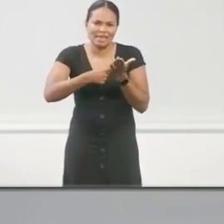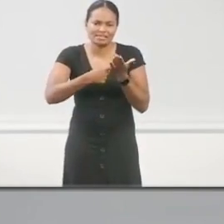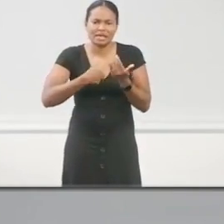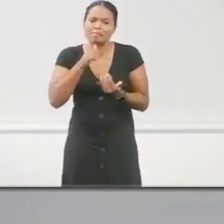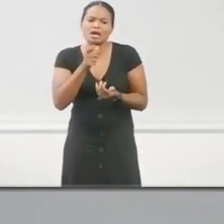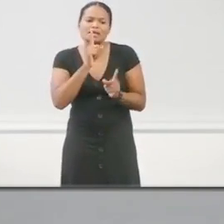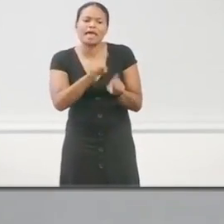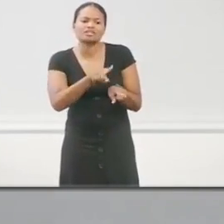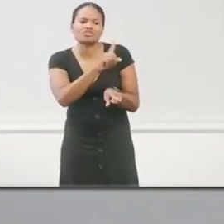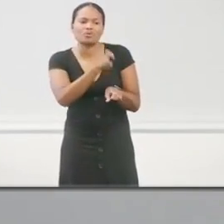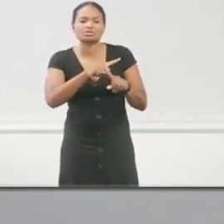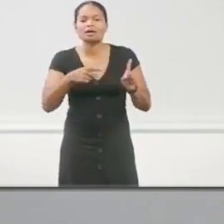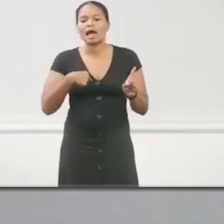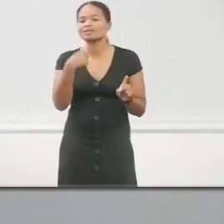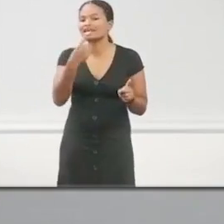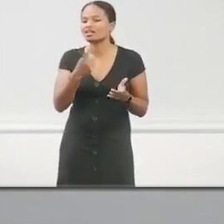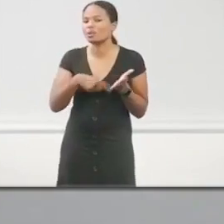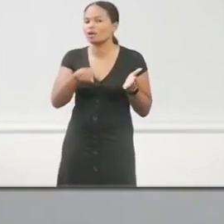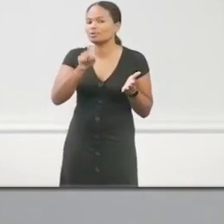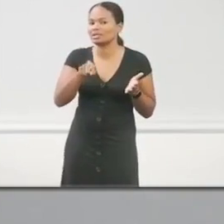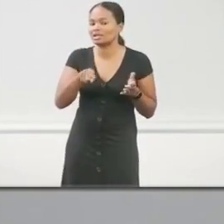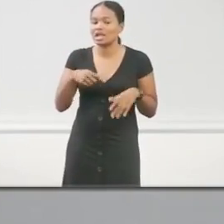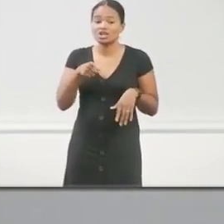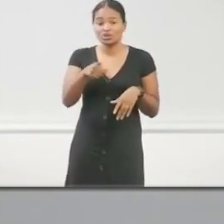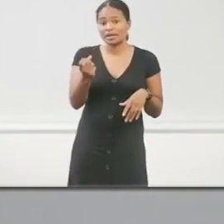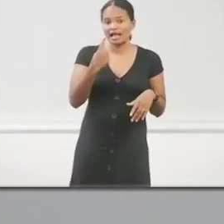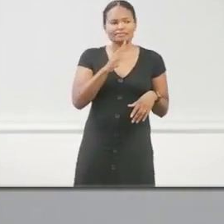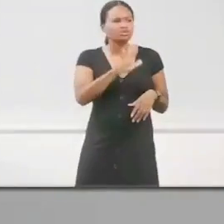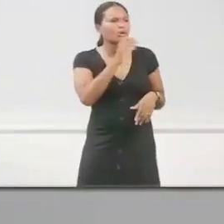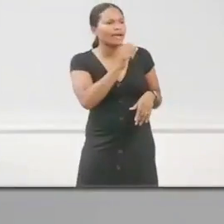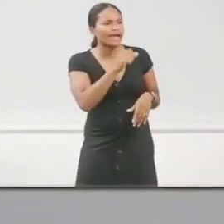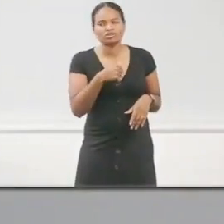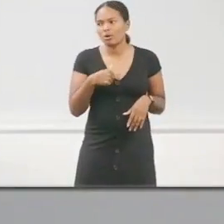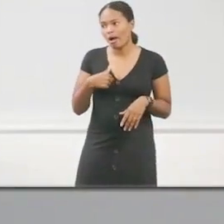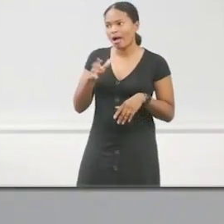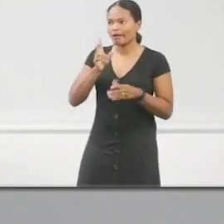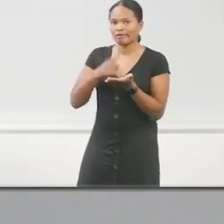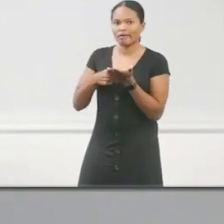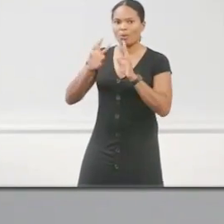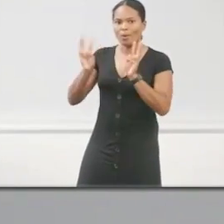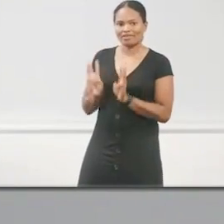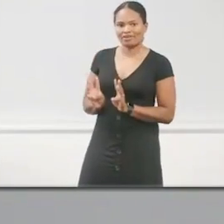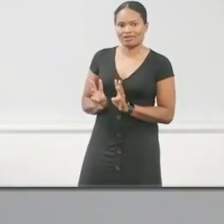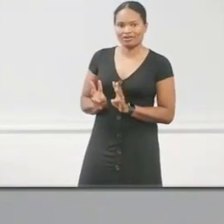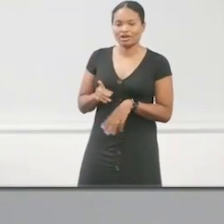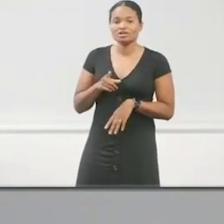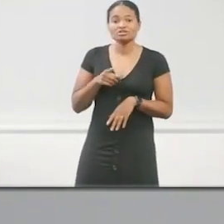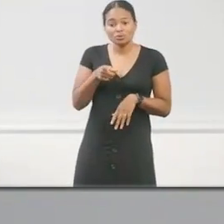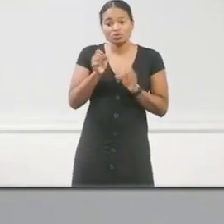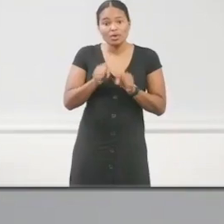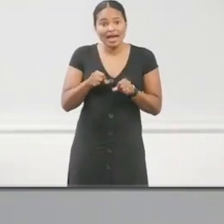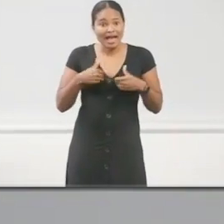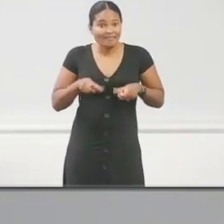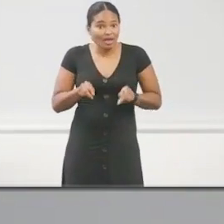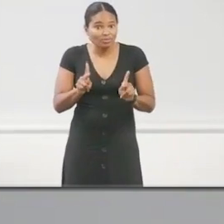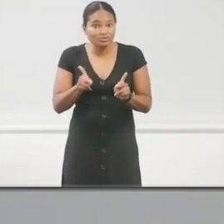know, right? You can ask me what my age is, and I'm going to start talking about the weather. You have an opportunity to then talk about other talking points.